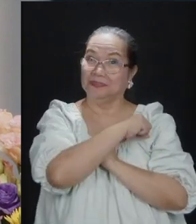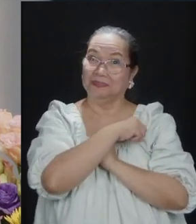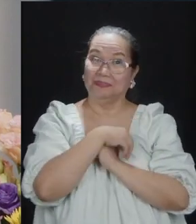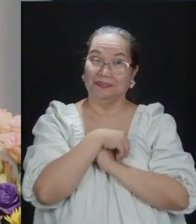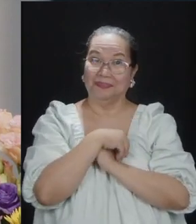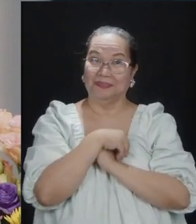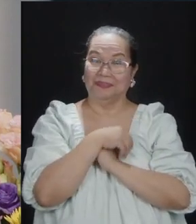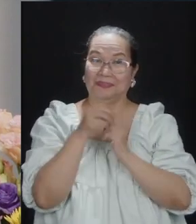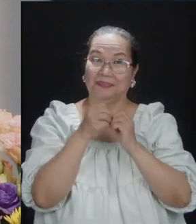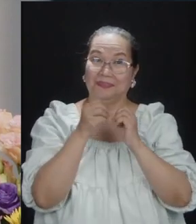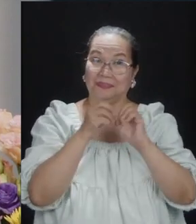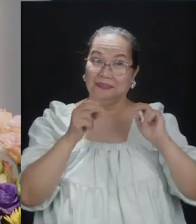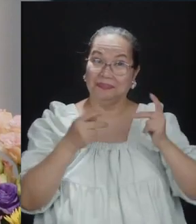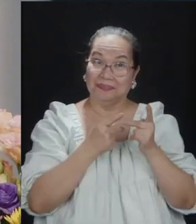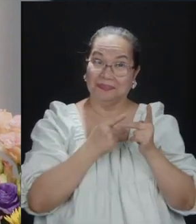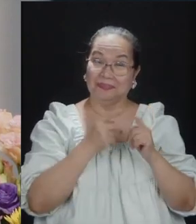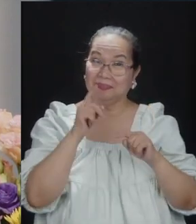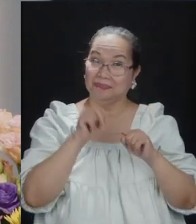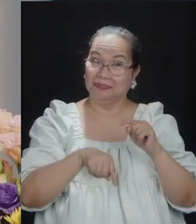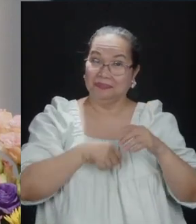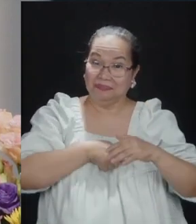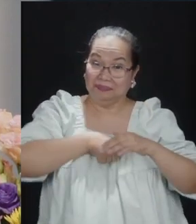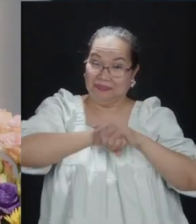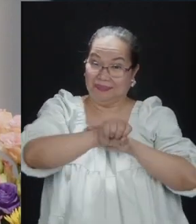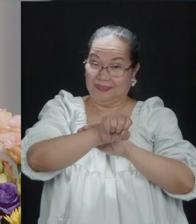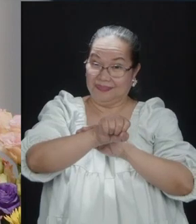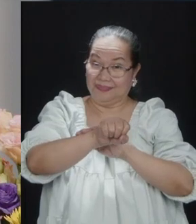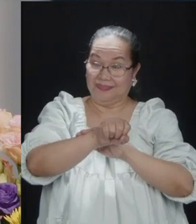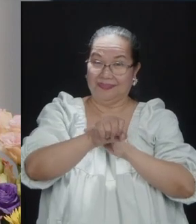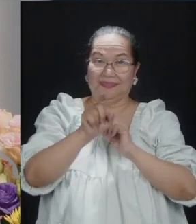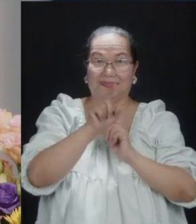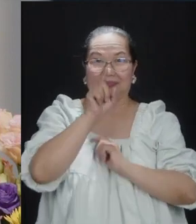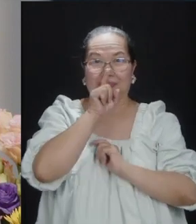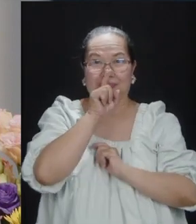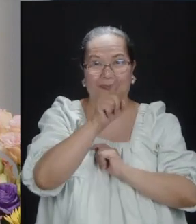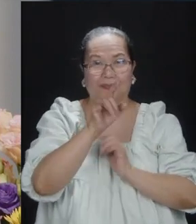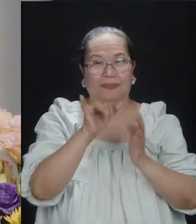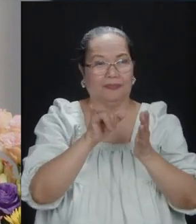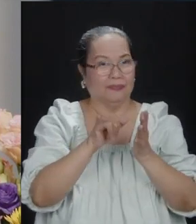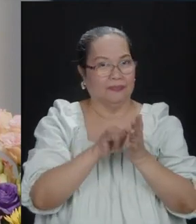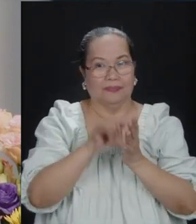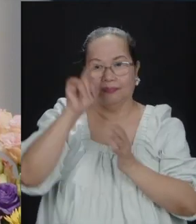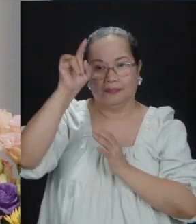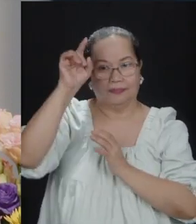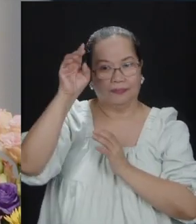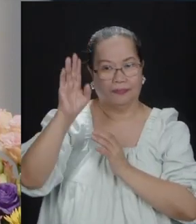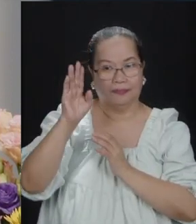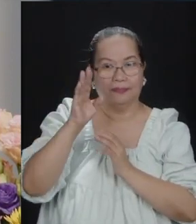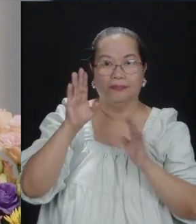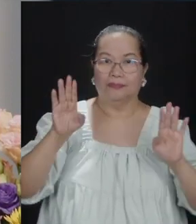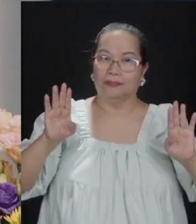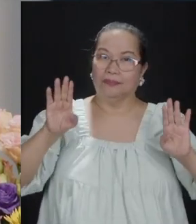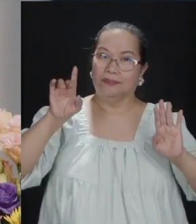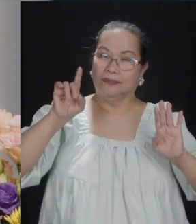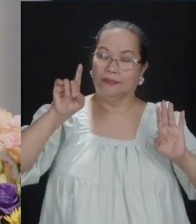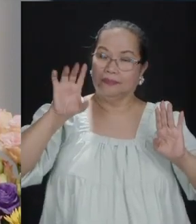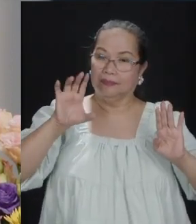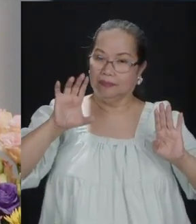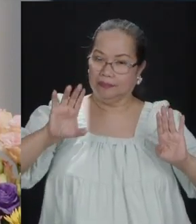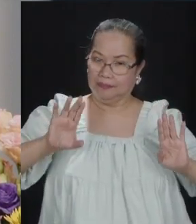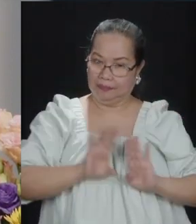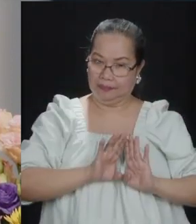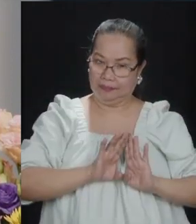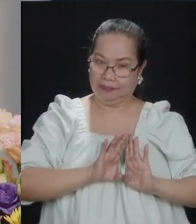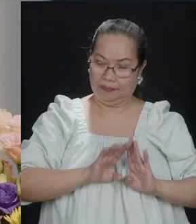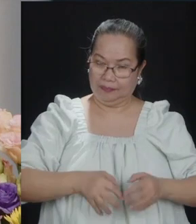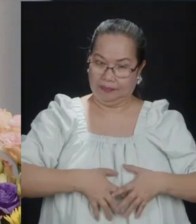more painful than the fact that she can't have children is the reality that it was God who closed her womb.